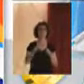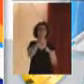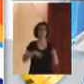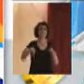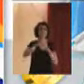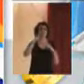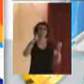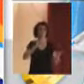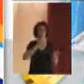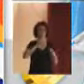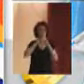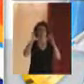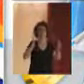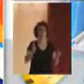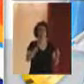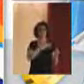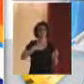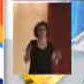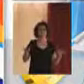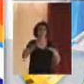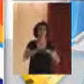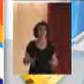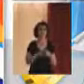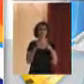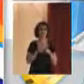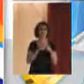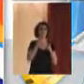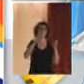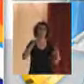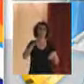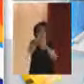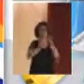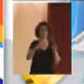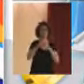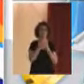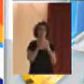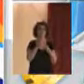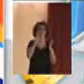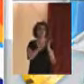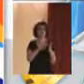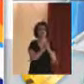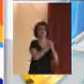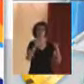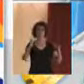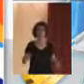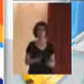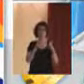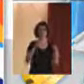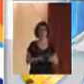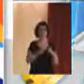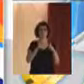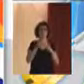that we're developing. Círculo de Salud means to facilitate integration in society of people who are